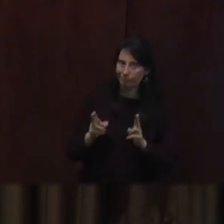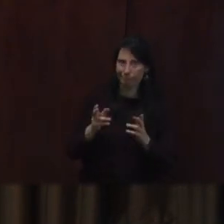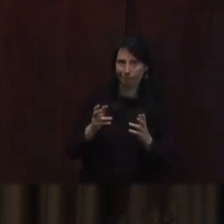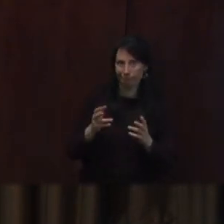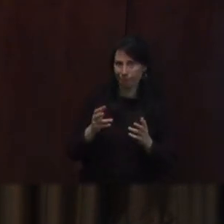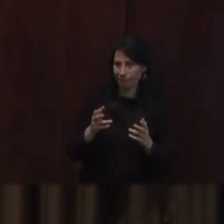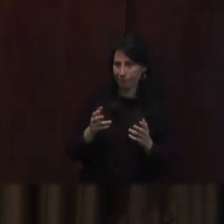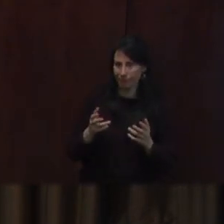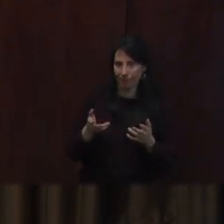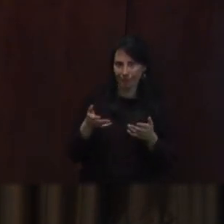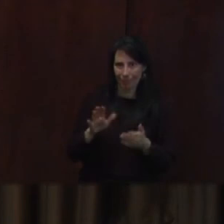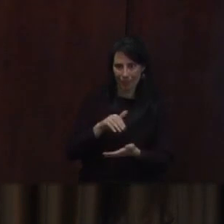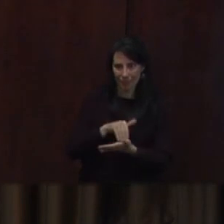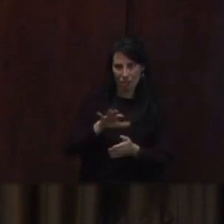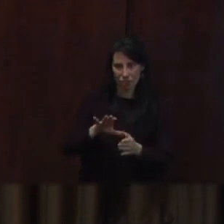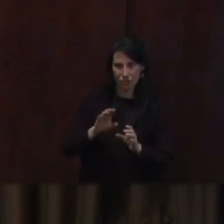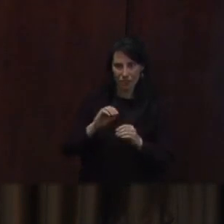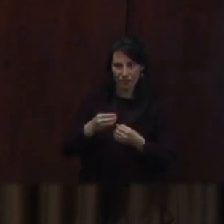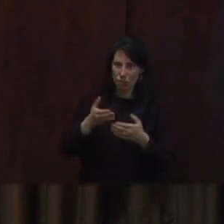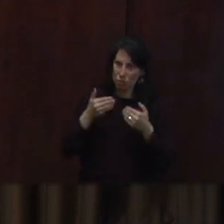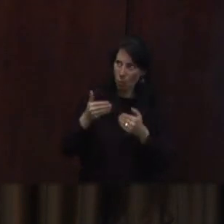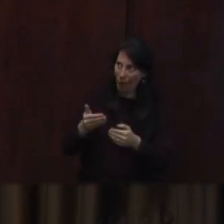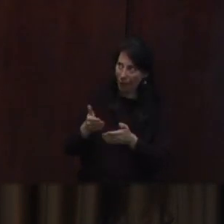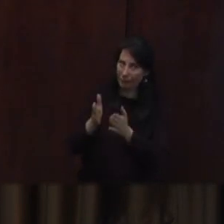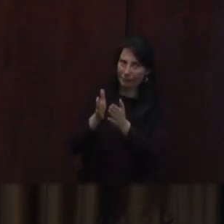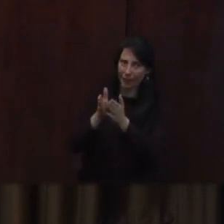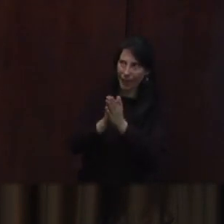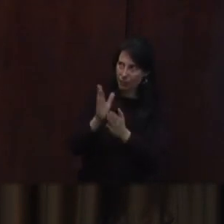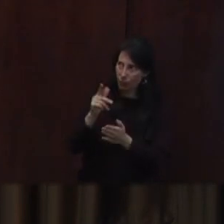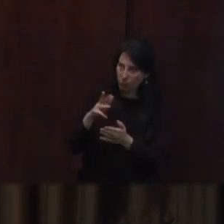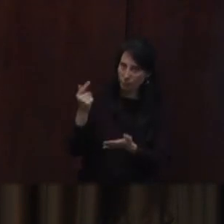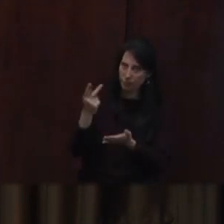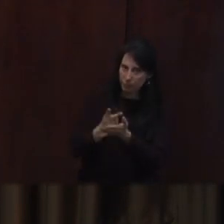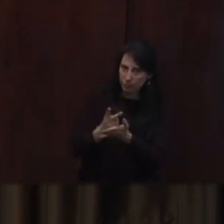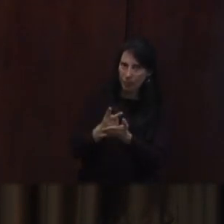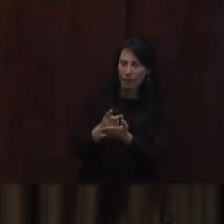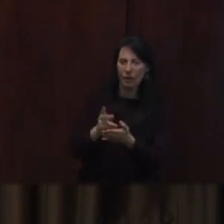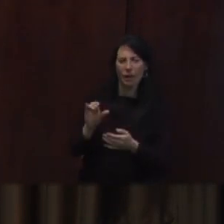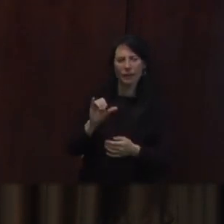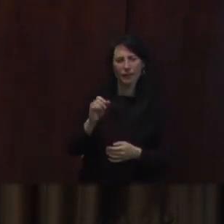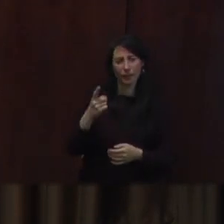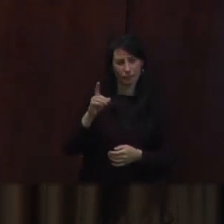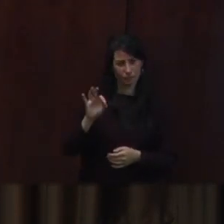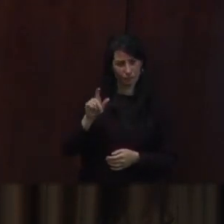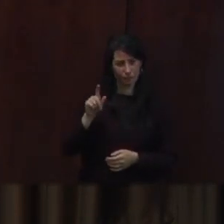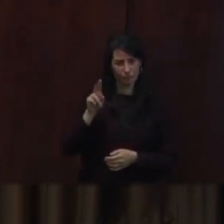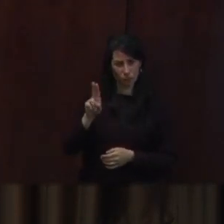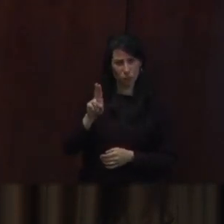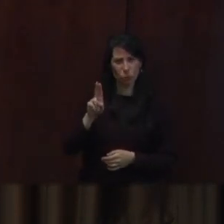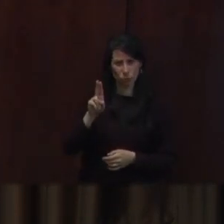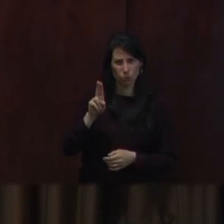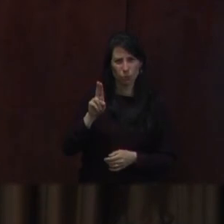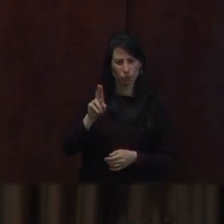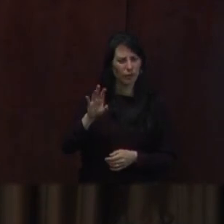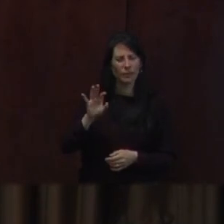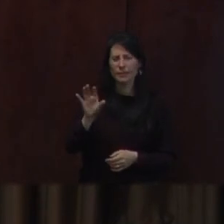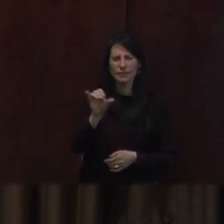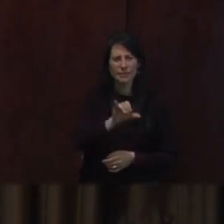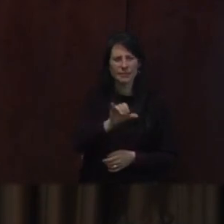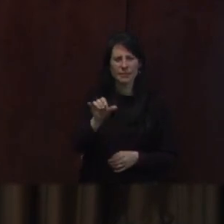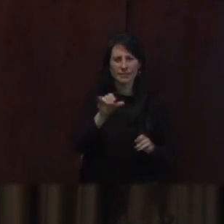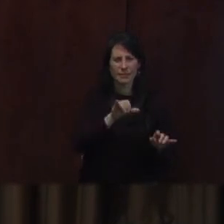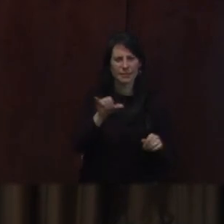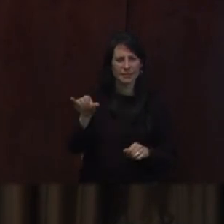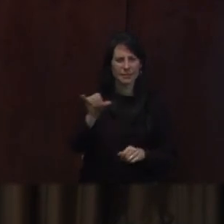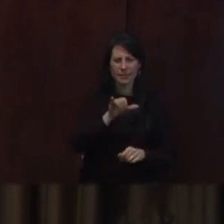think about what Fletch was saying, when we think about flu and those types of, you're going to be able to get, you get